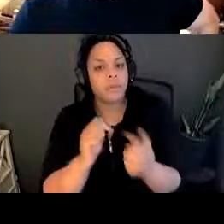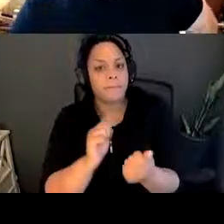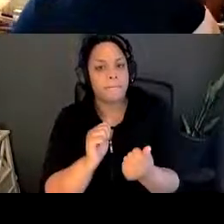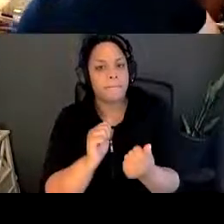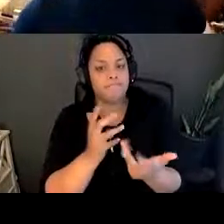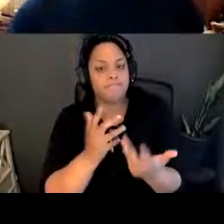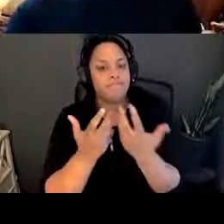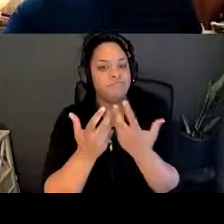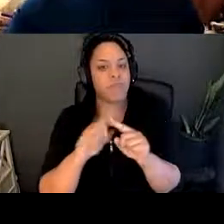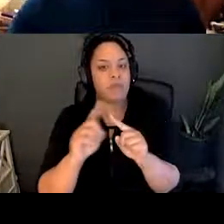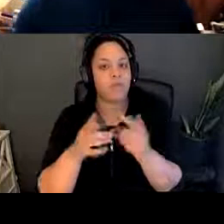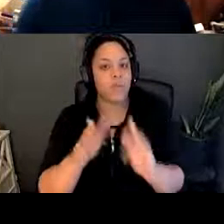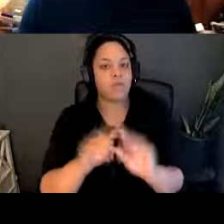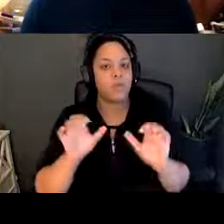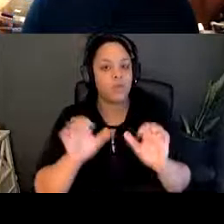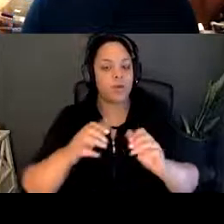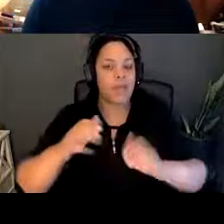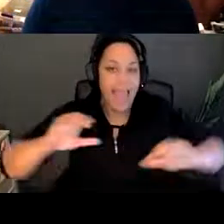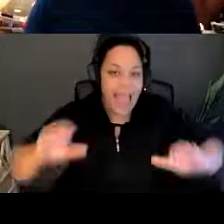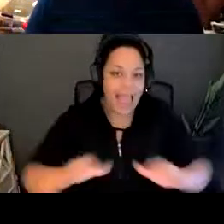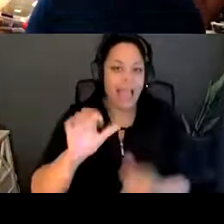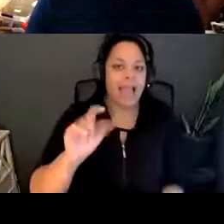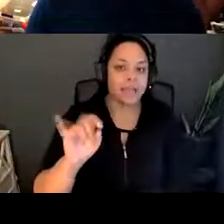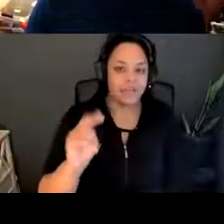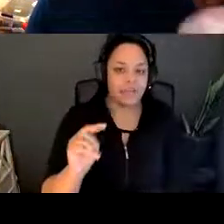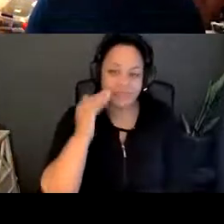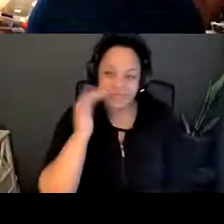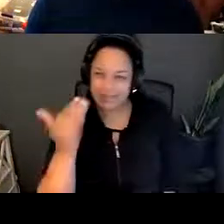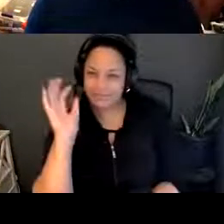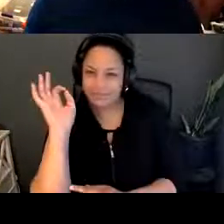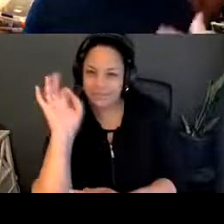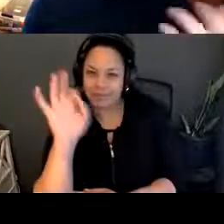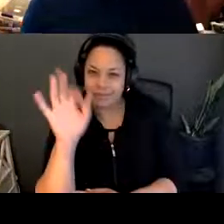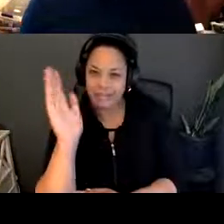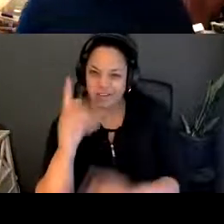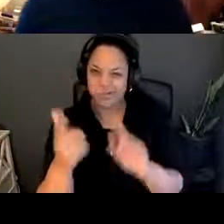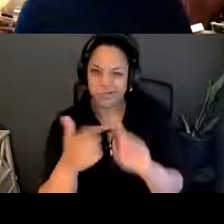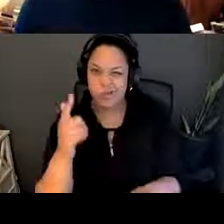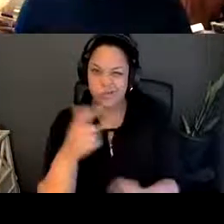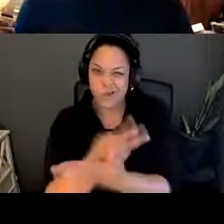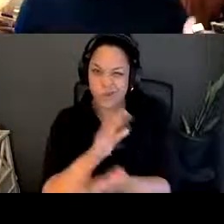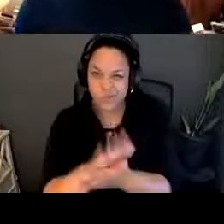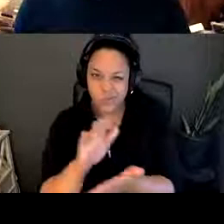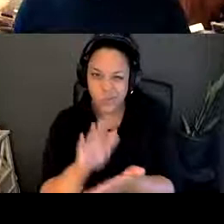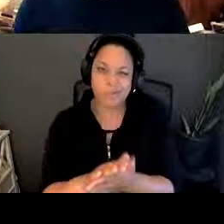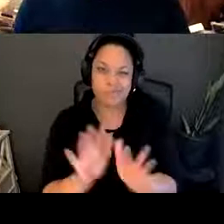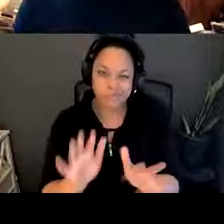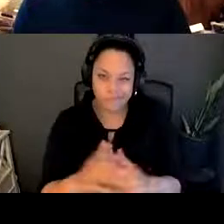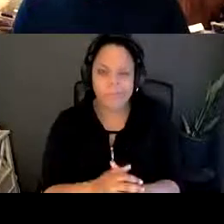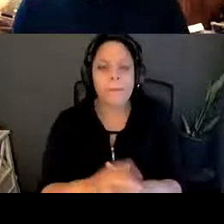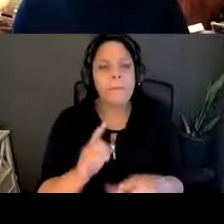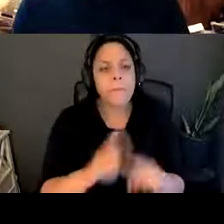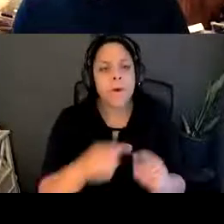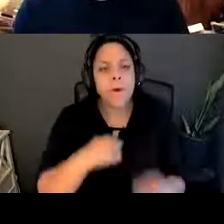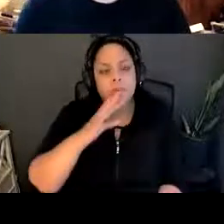action. I know this might feel like a little bit of a lecture from graduate school, mechanisms of action, but I don't think we talk about